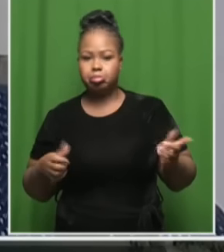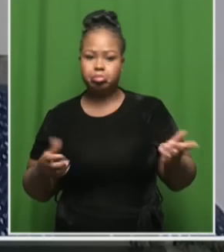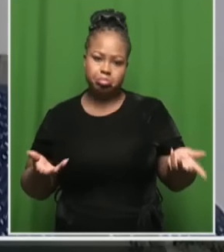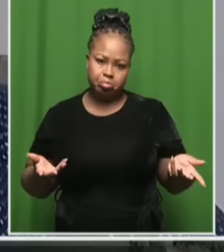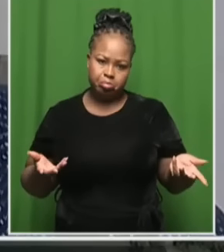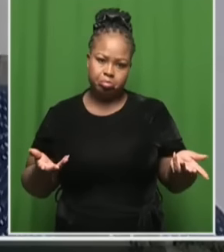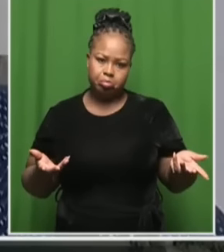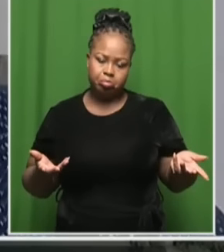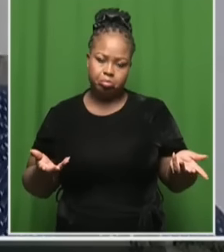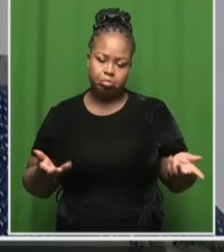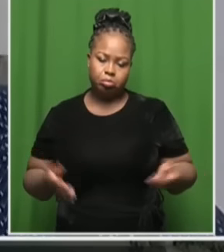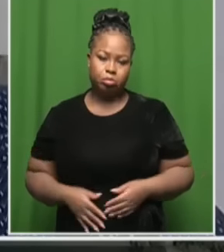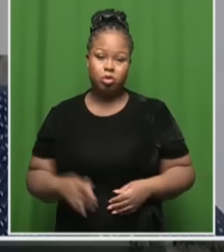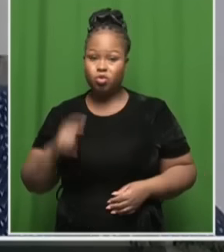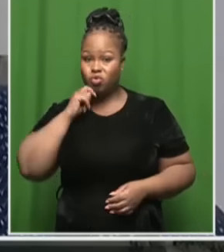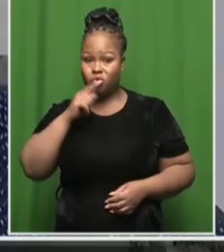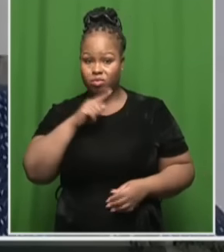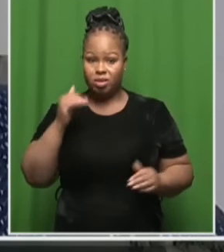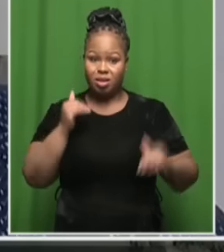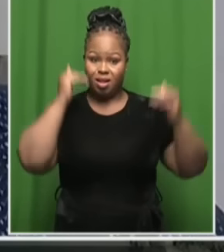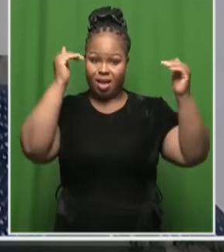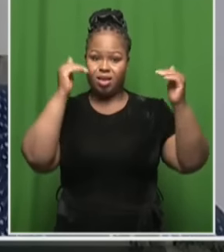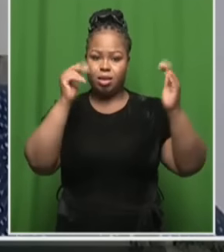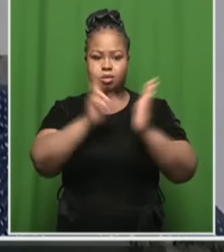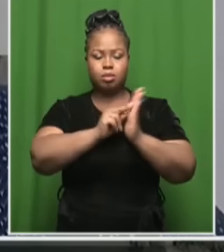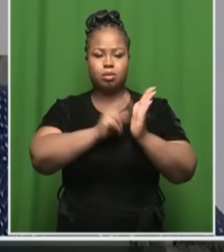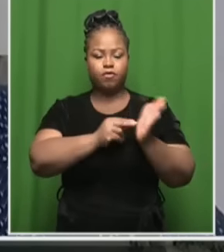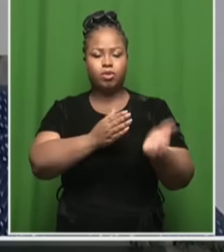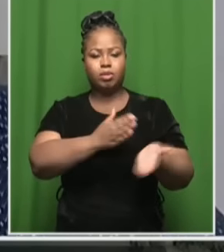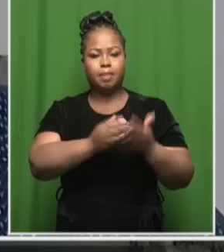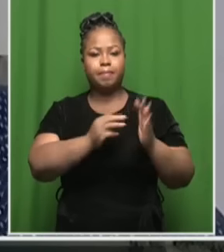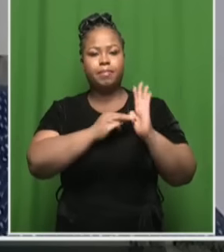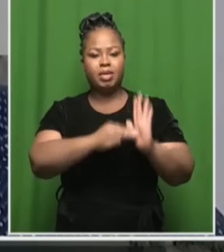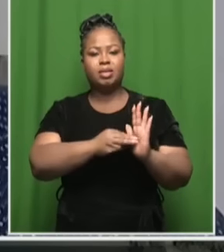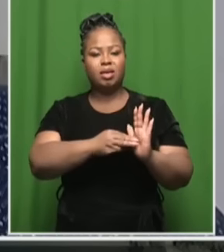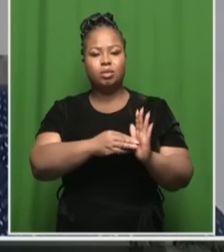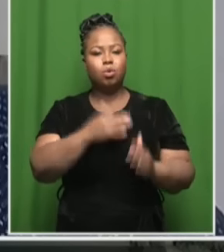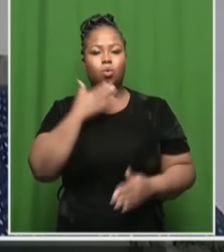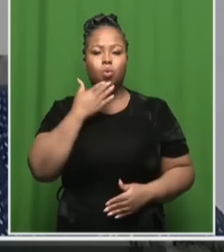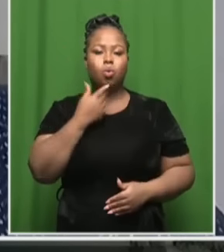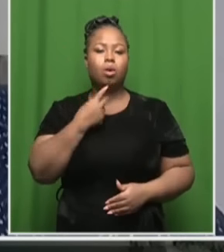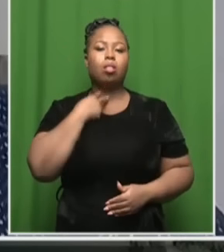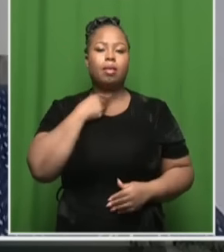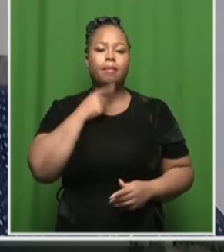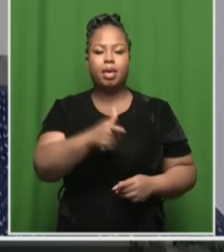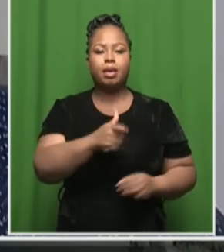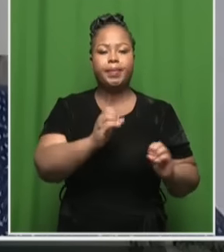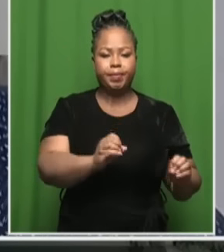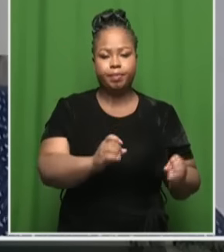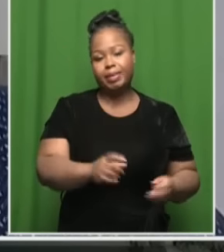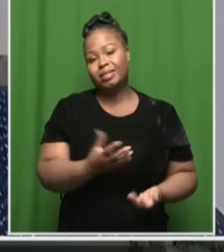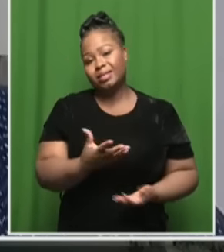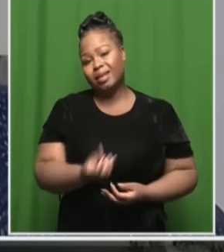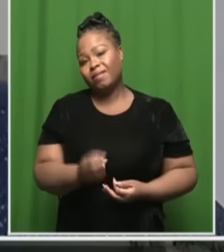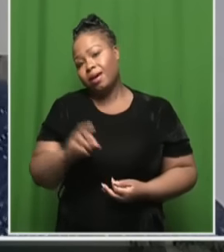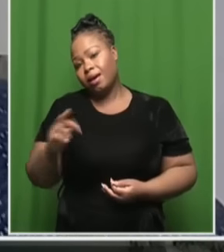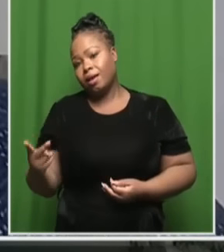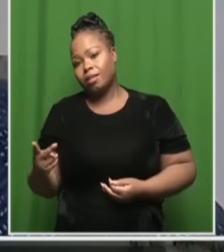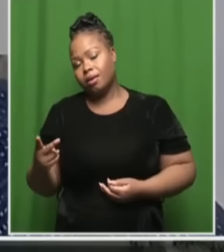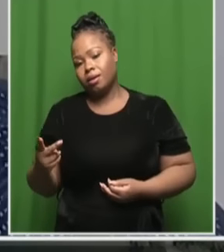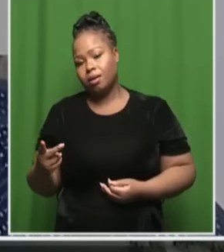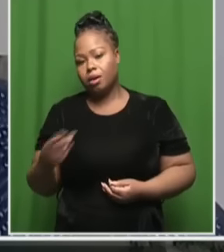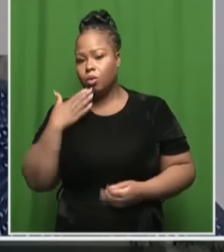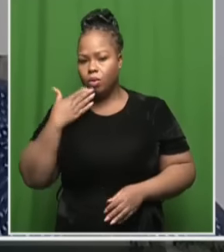municipality, the highest in terms of recorded non-vending meters, or are there other municipalities that have even